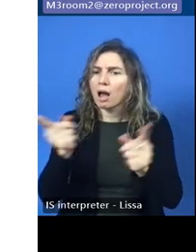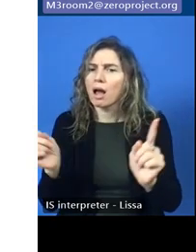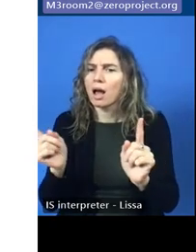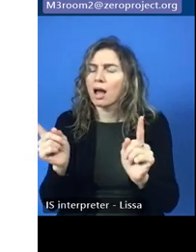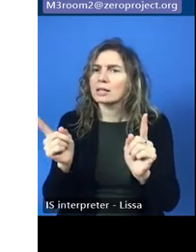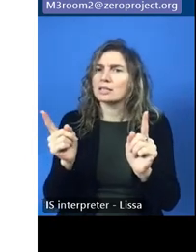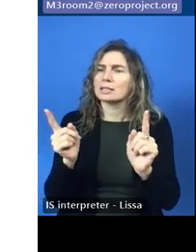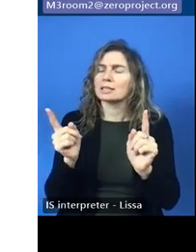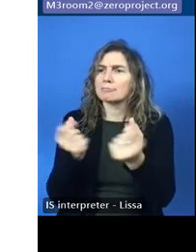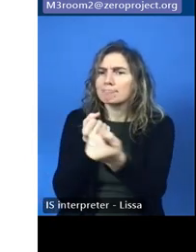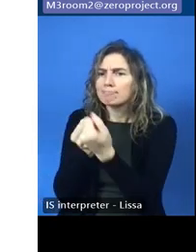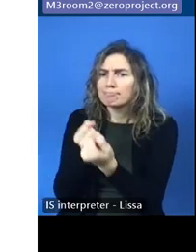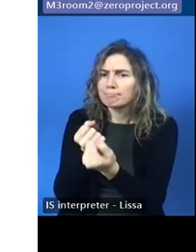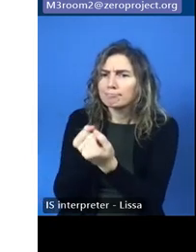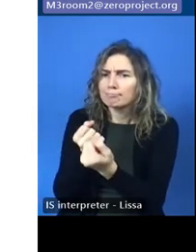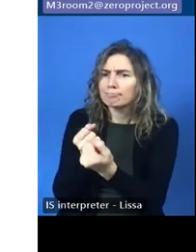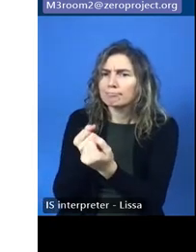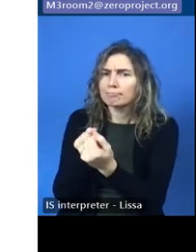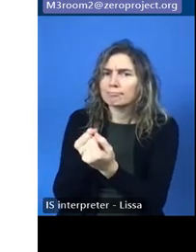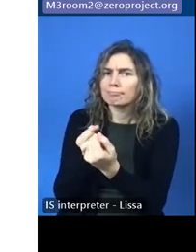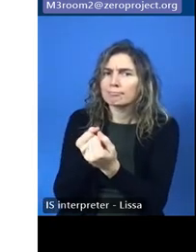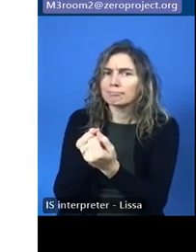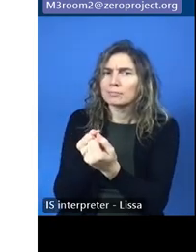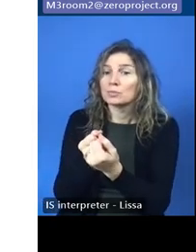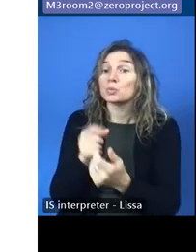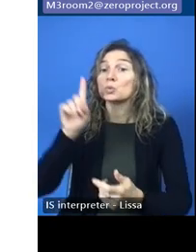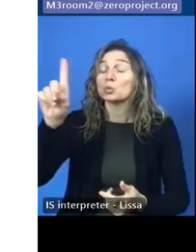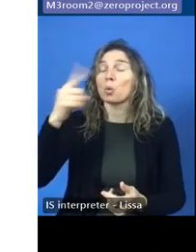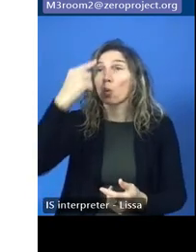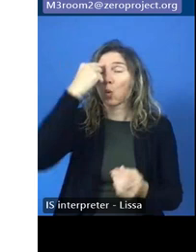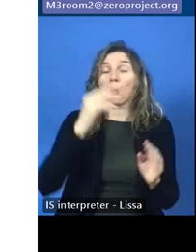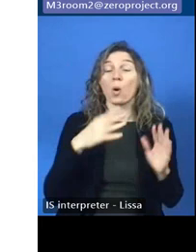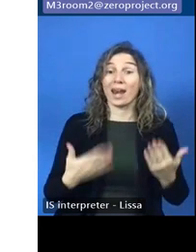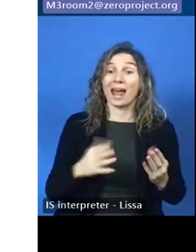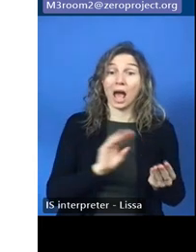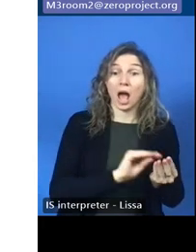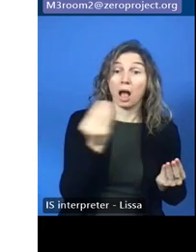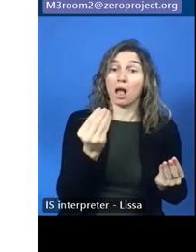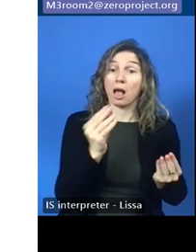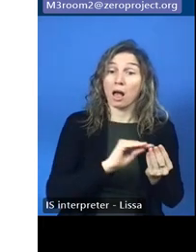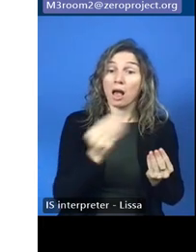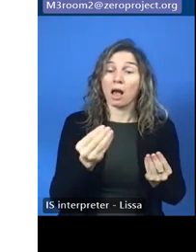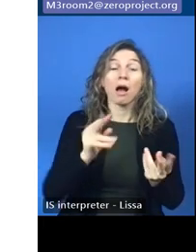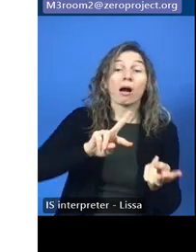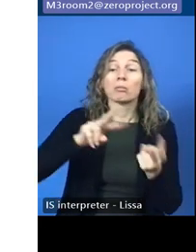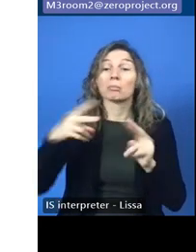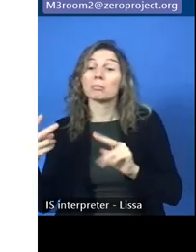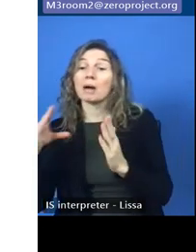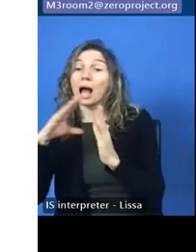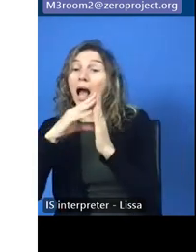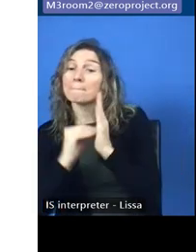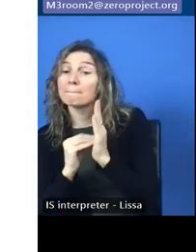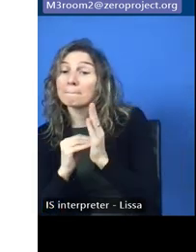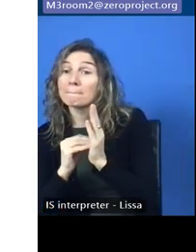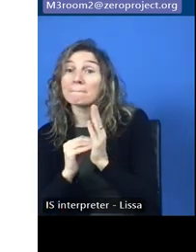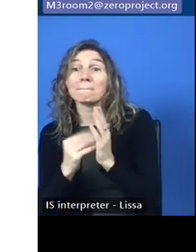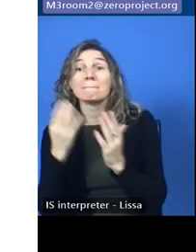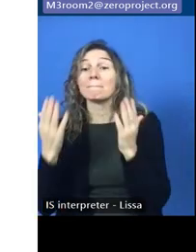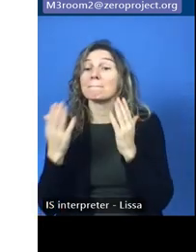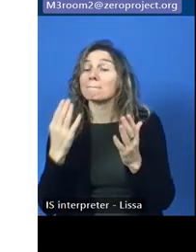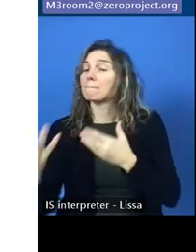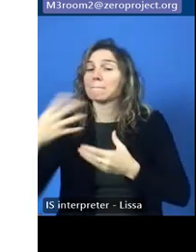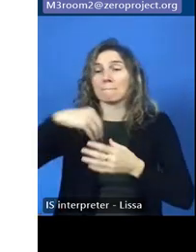supported to transform our flashcard into an app for other province or other teacher who do not belong to our